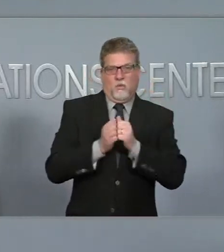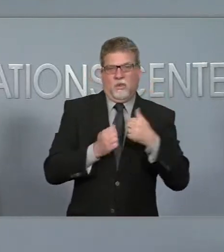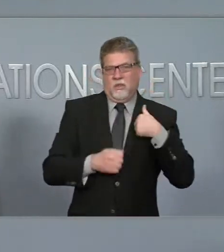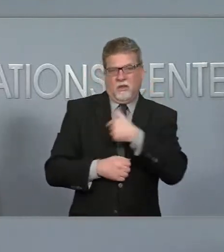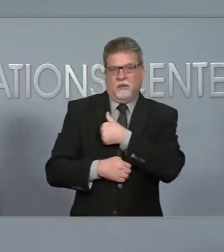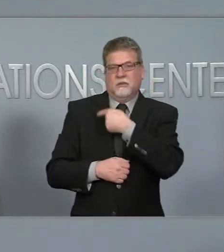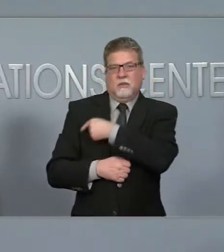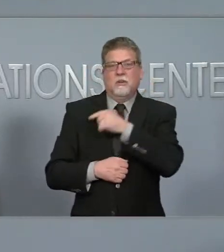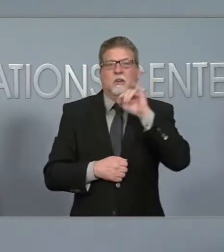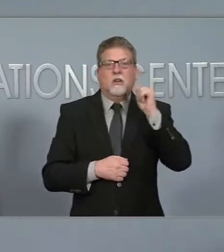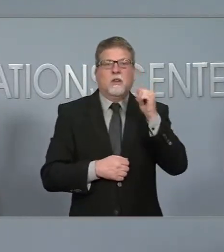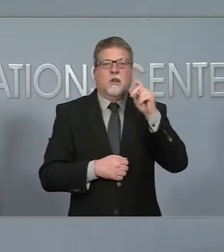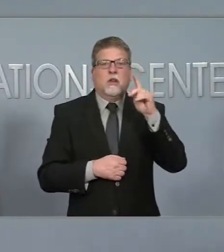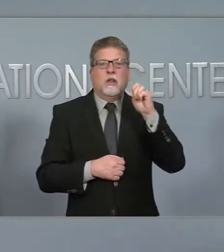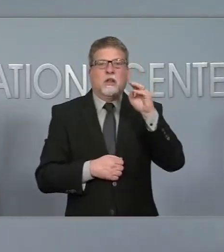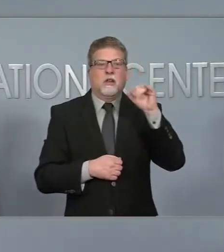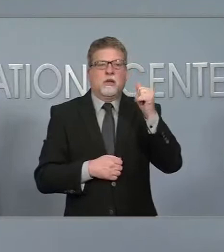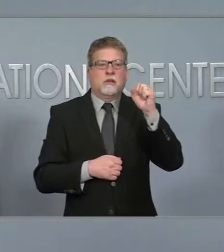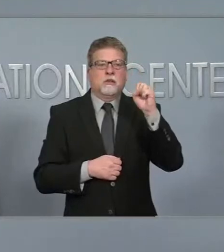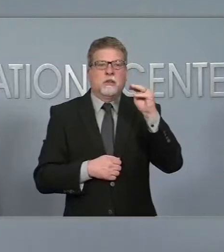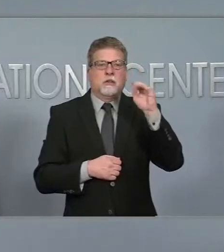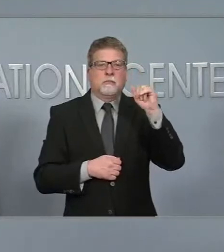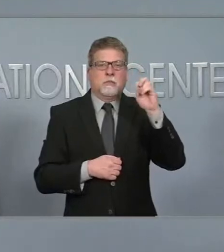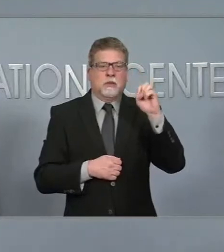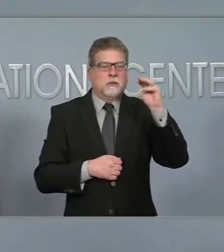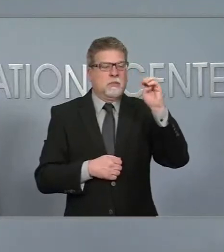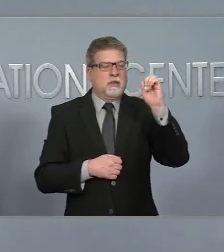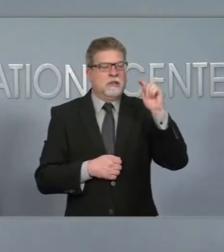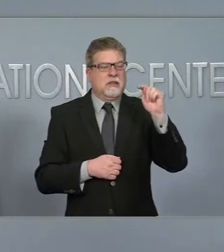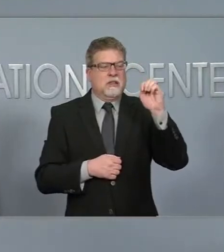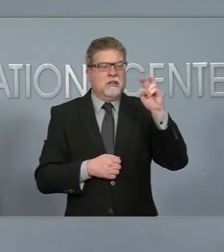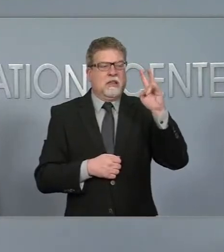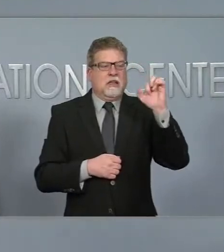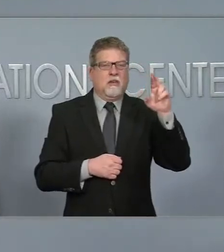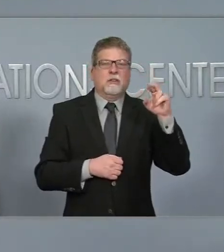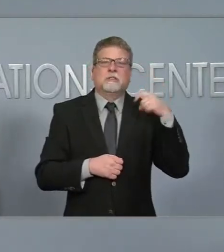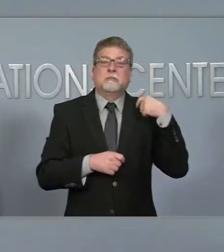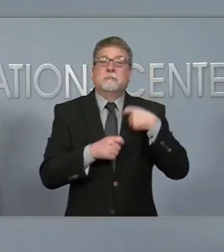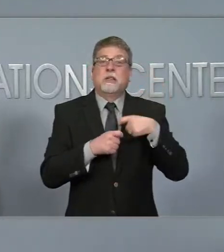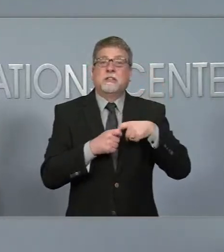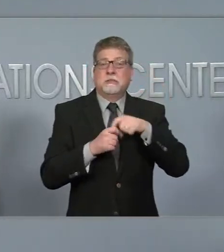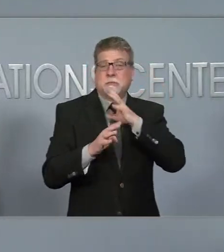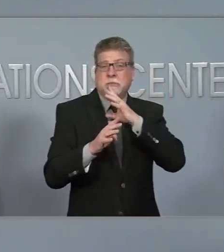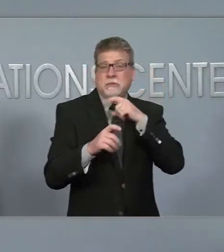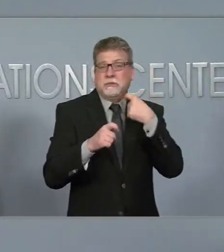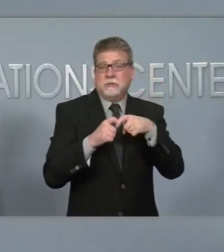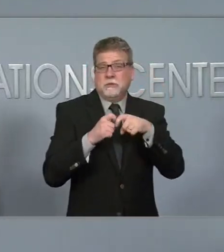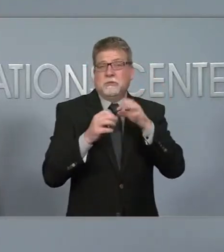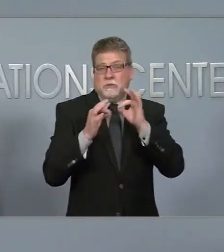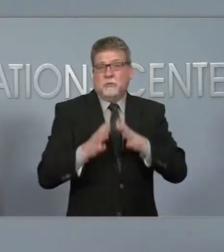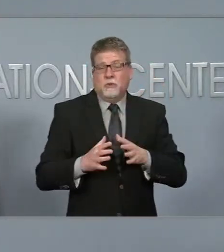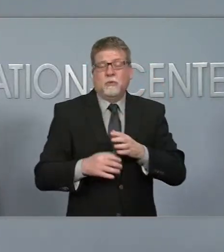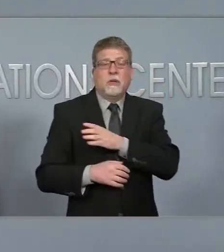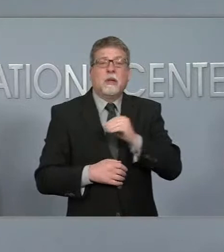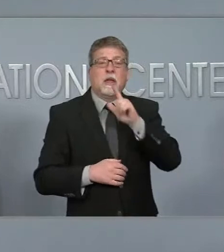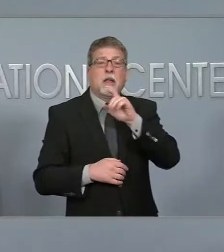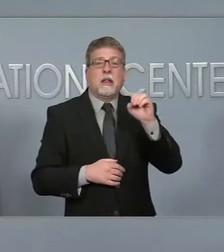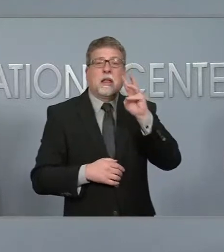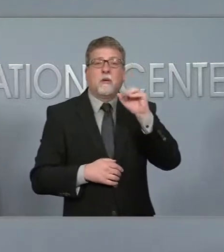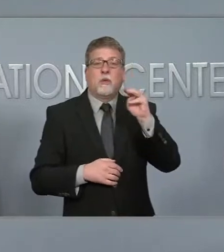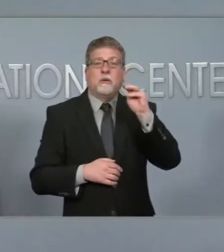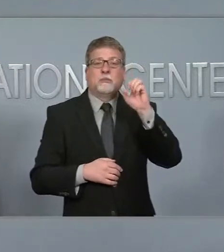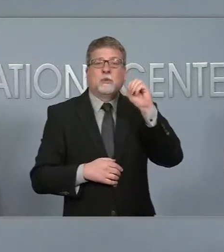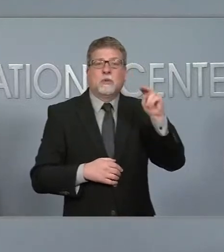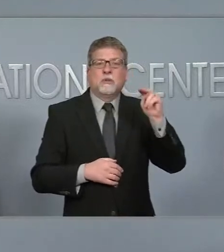have Jackie and Jasmine Mativier, who are our Spanish language interpreters, and Lee Williamson is our